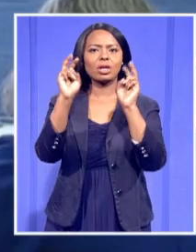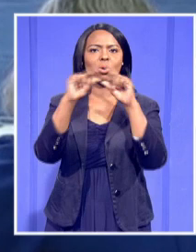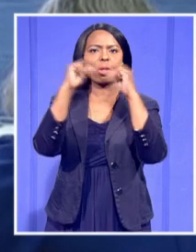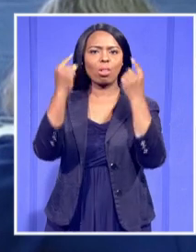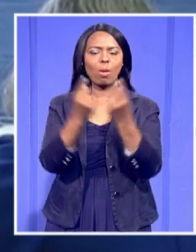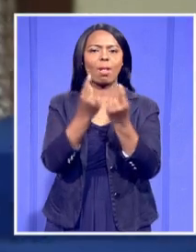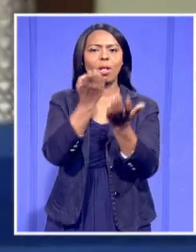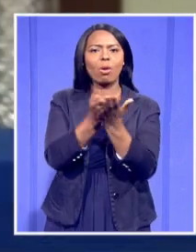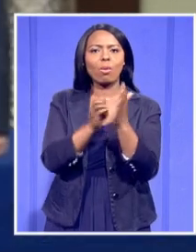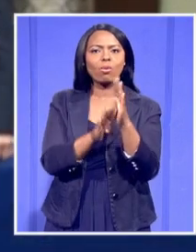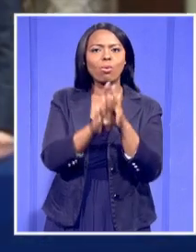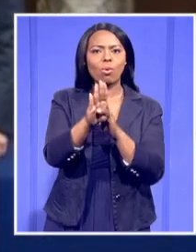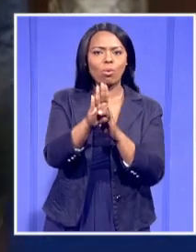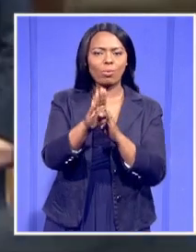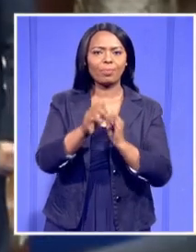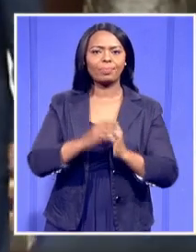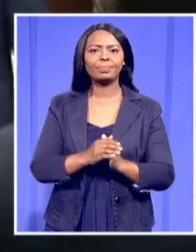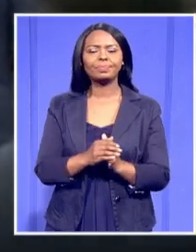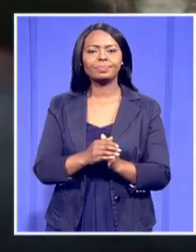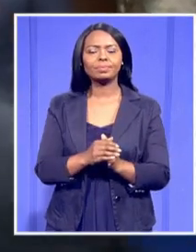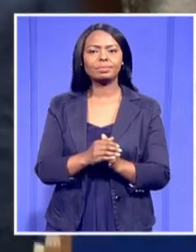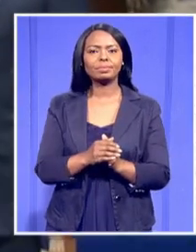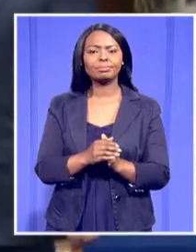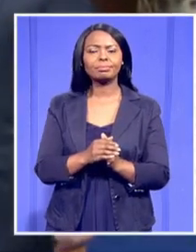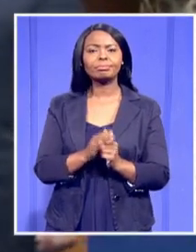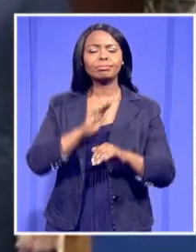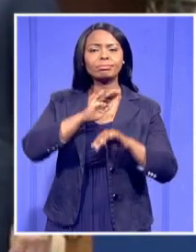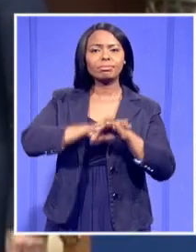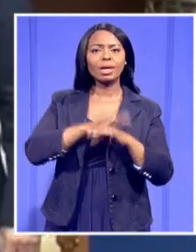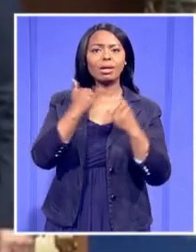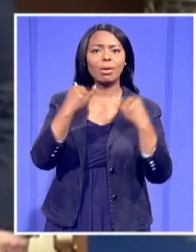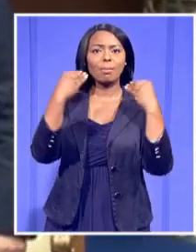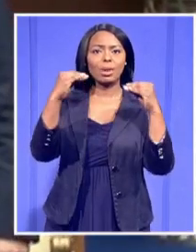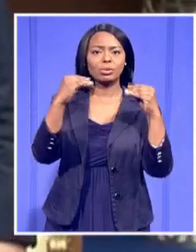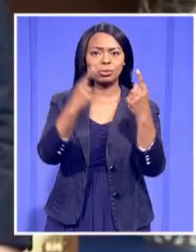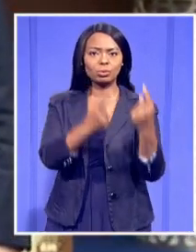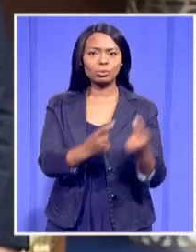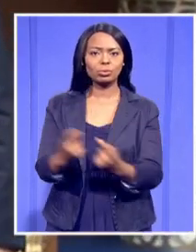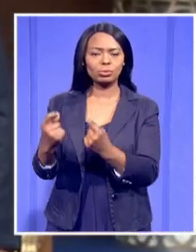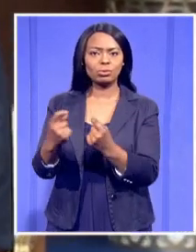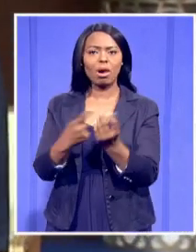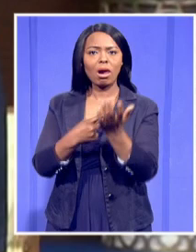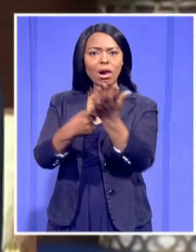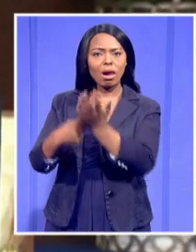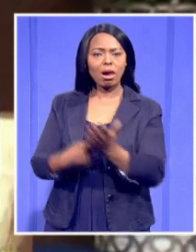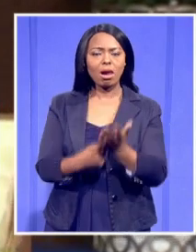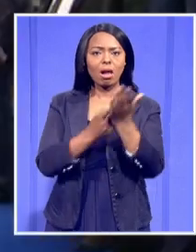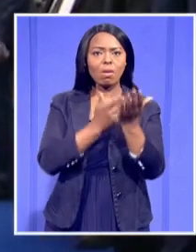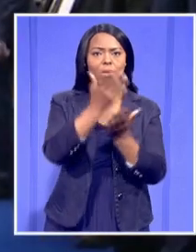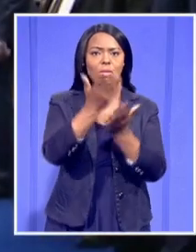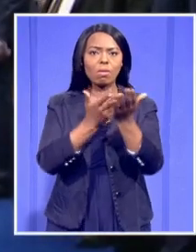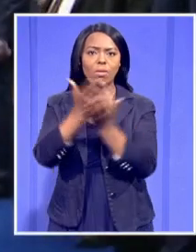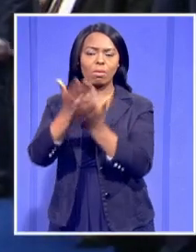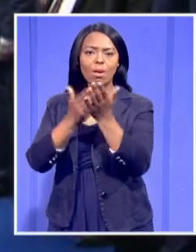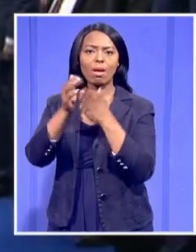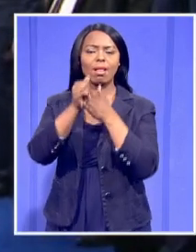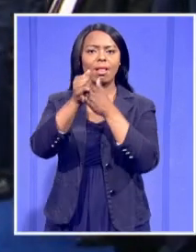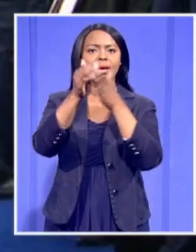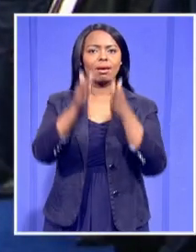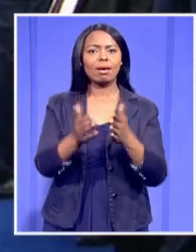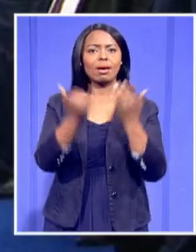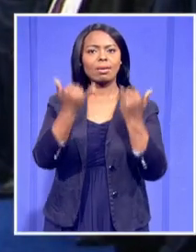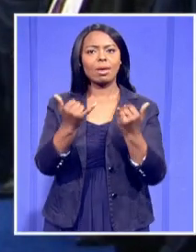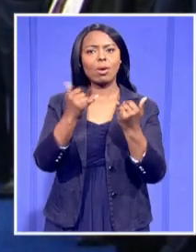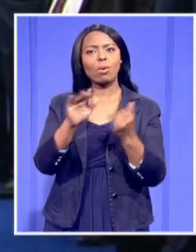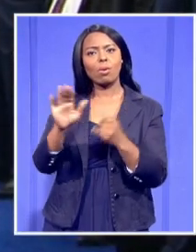growth. And it was time to get down to business, with Turkish leader Recep Tayyip Erdogan on the sidelines